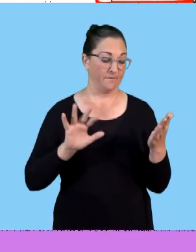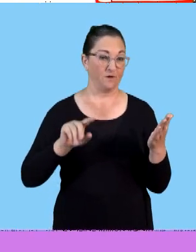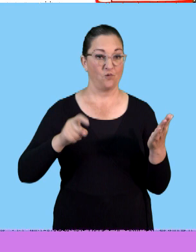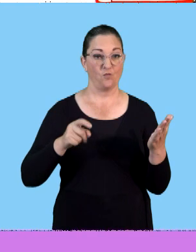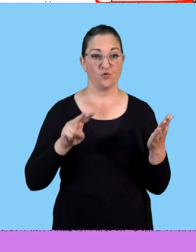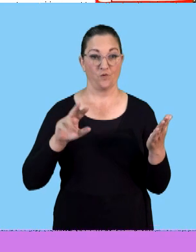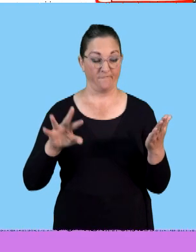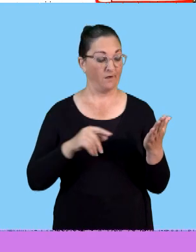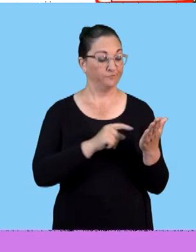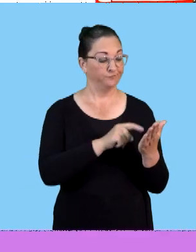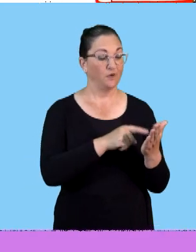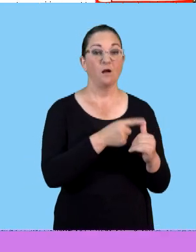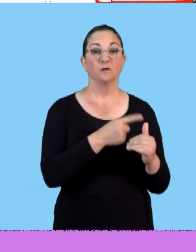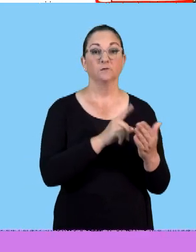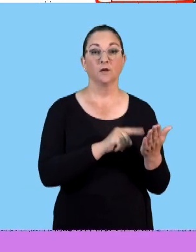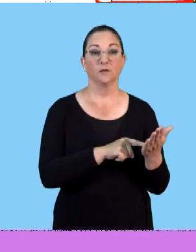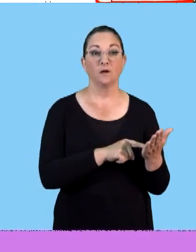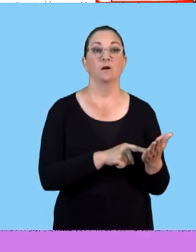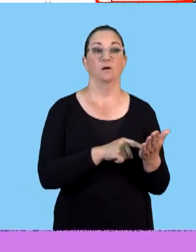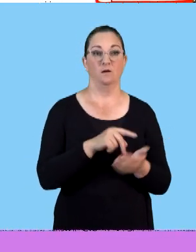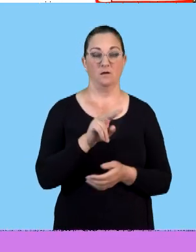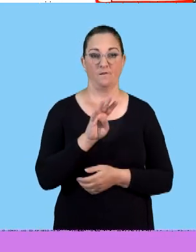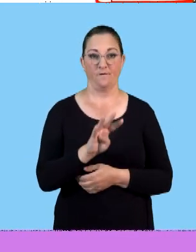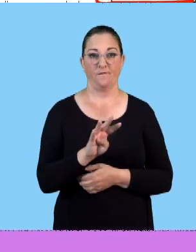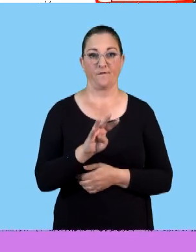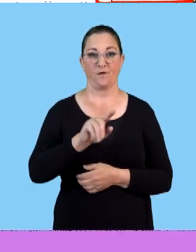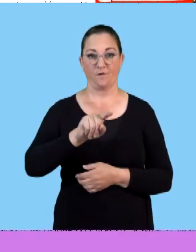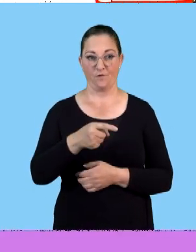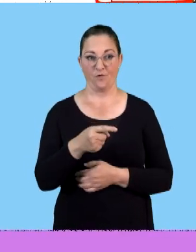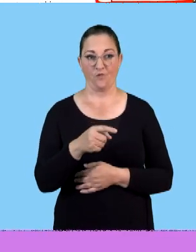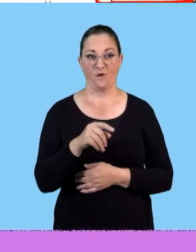355.25 equals. That will give us a total of